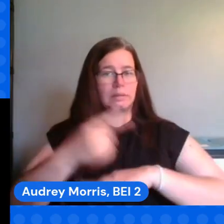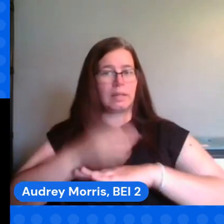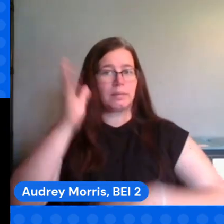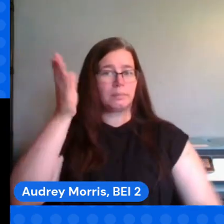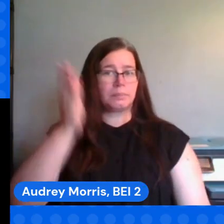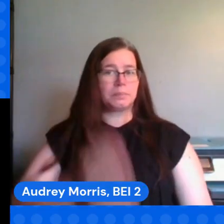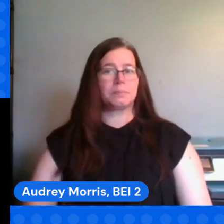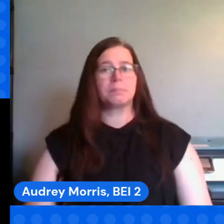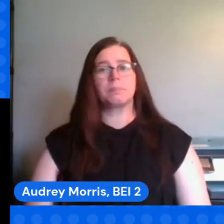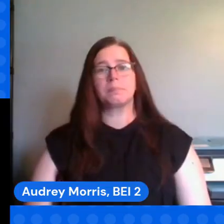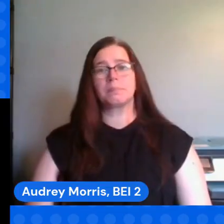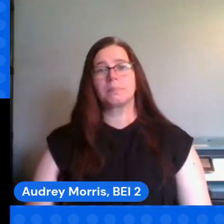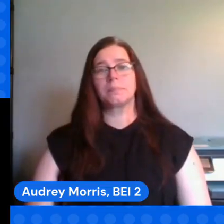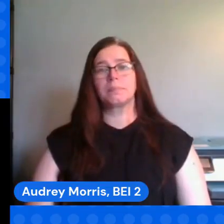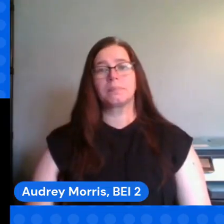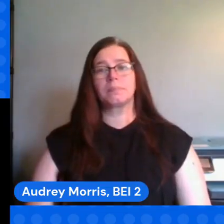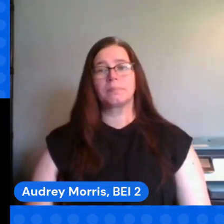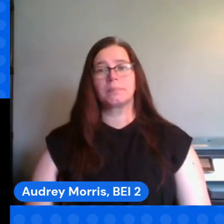presentation.